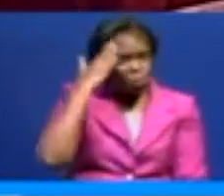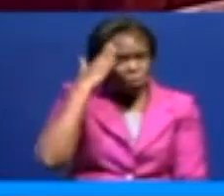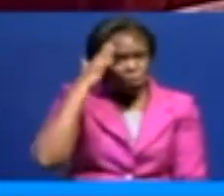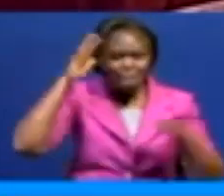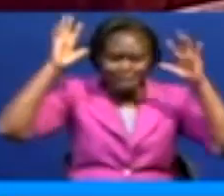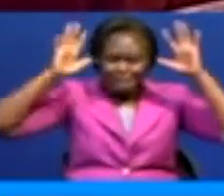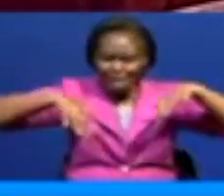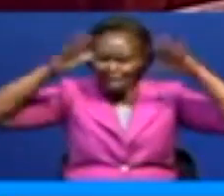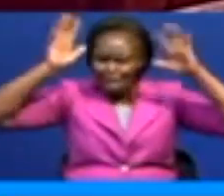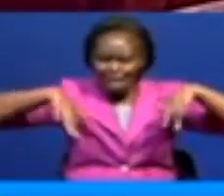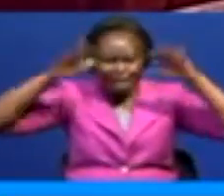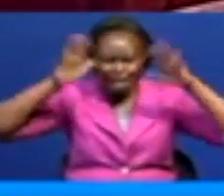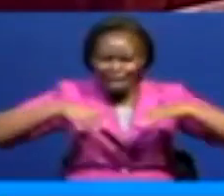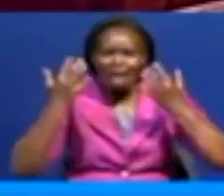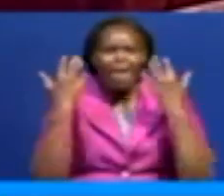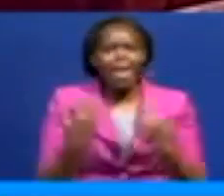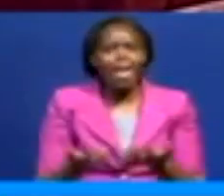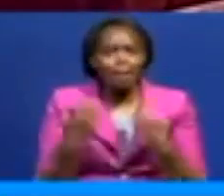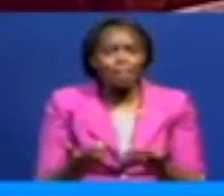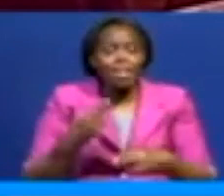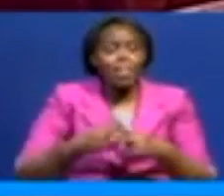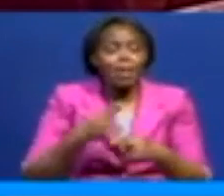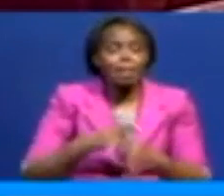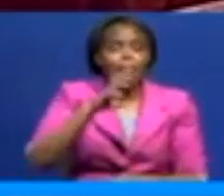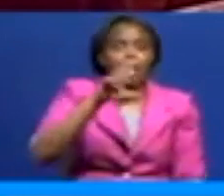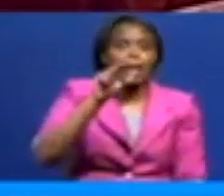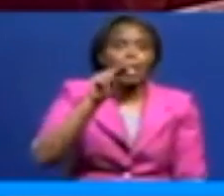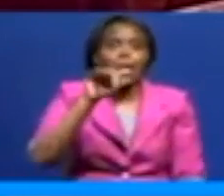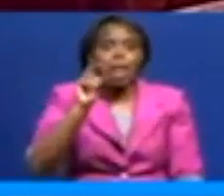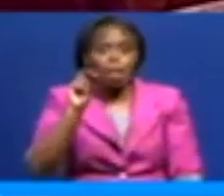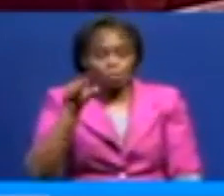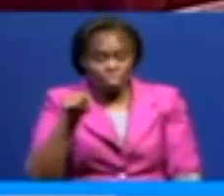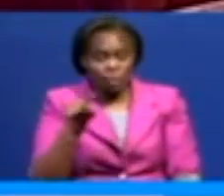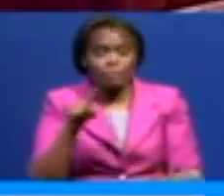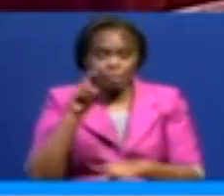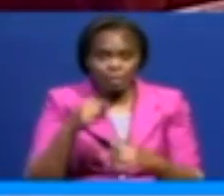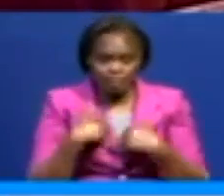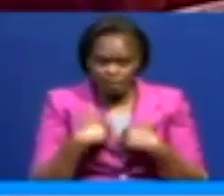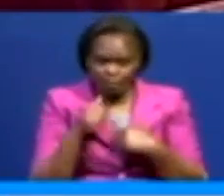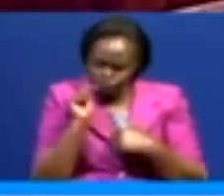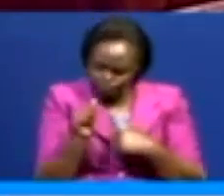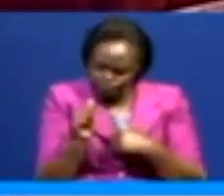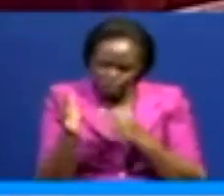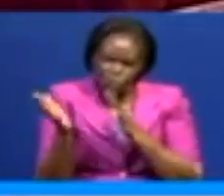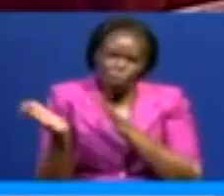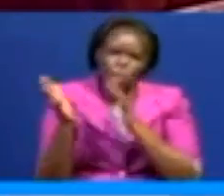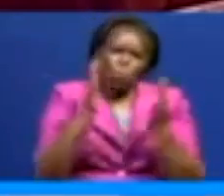The Speaker, we must find a silver lining, even in that extreme weather